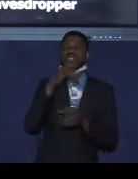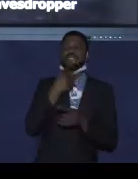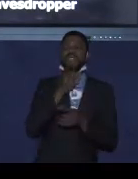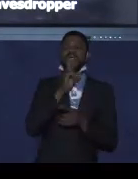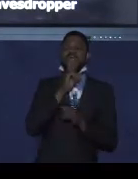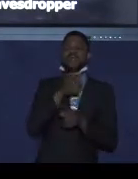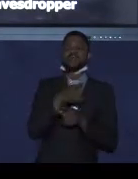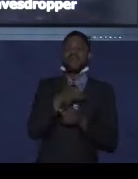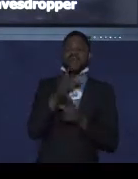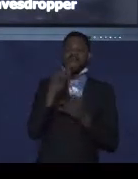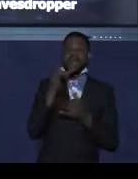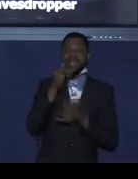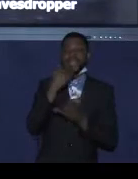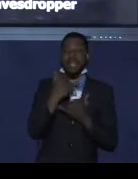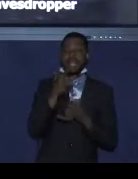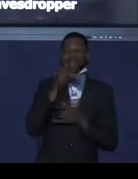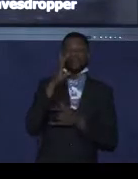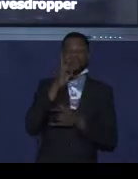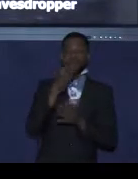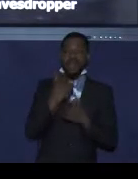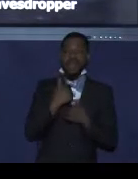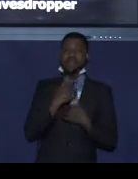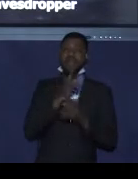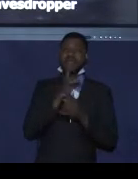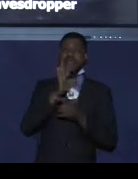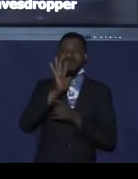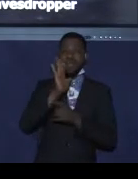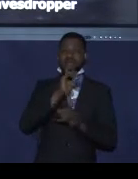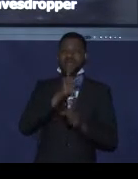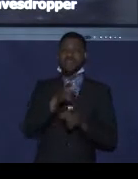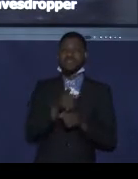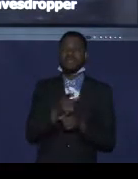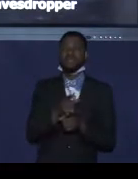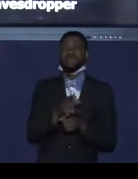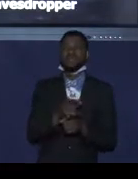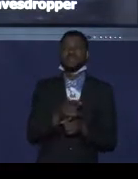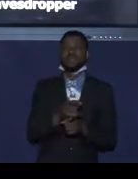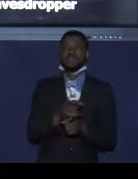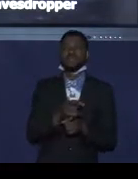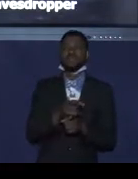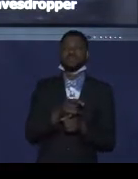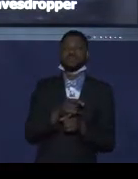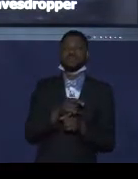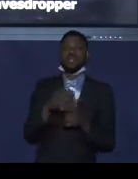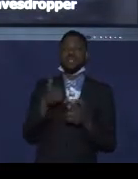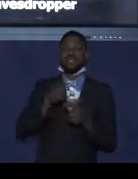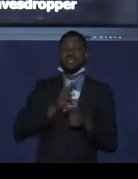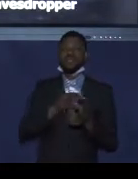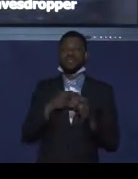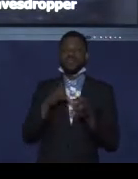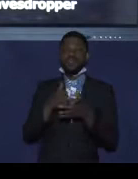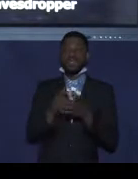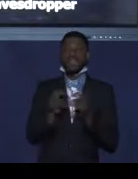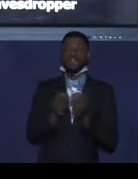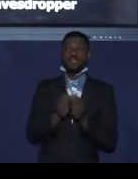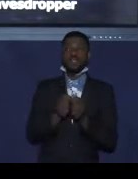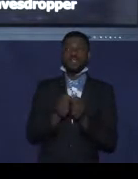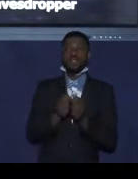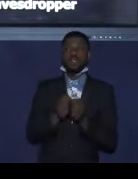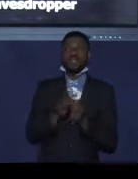Okay. By now you should have 5 answers. So let's do the correction